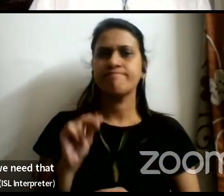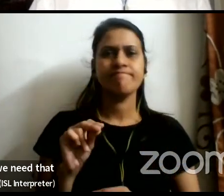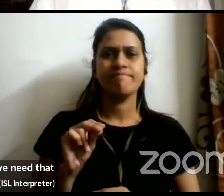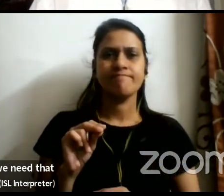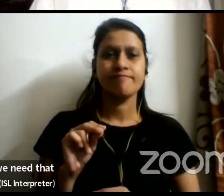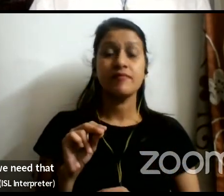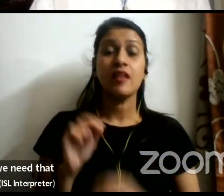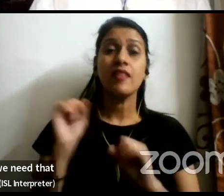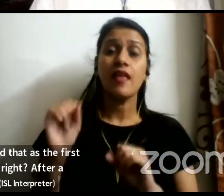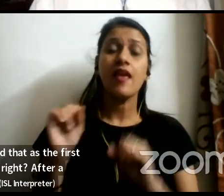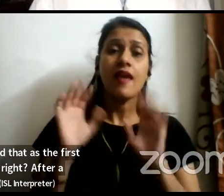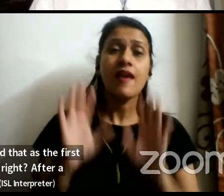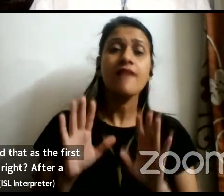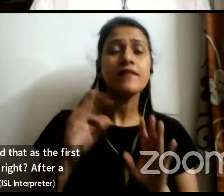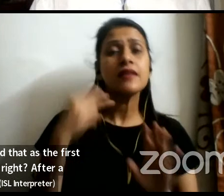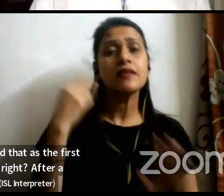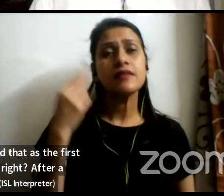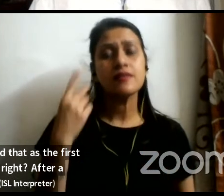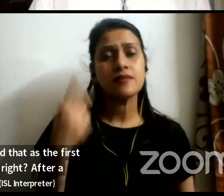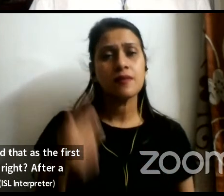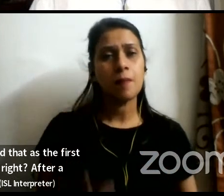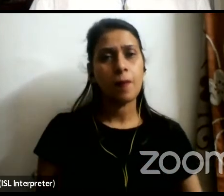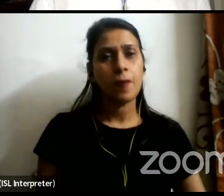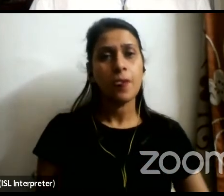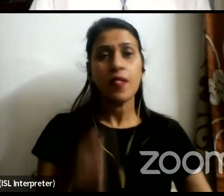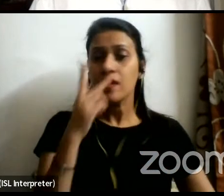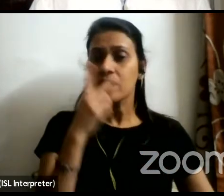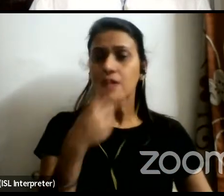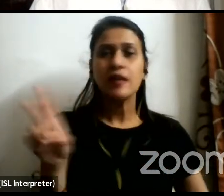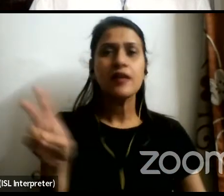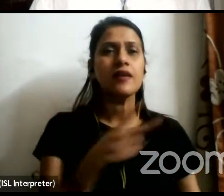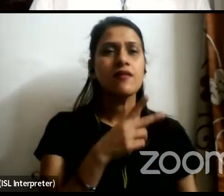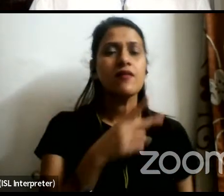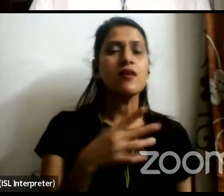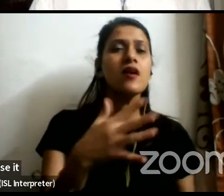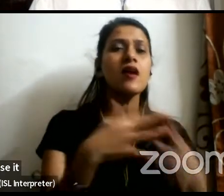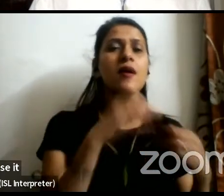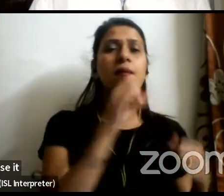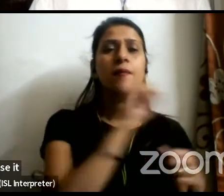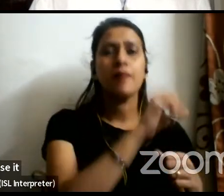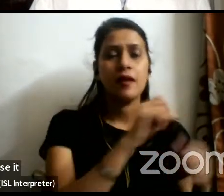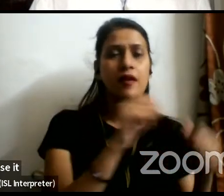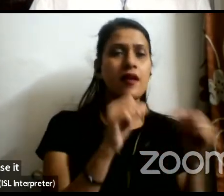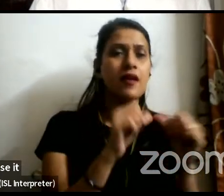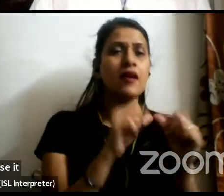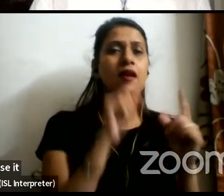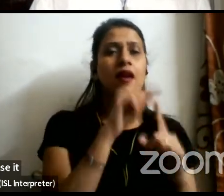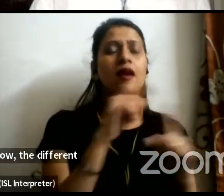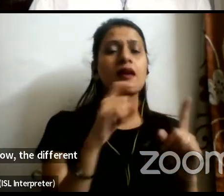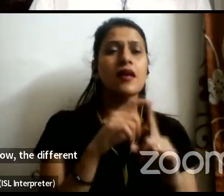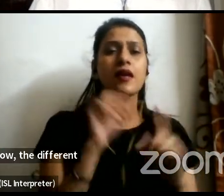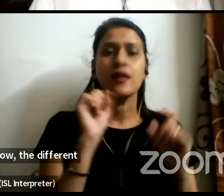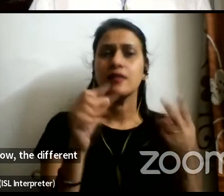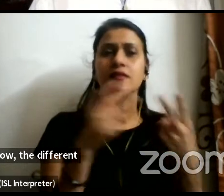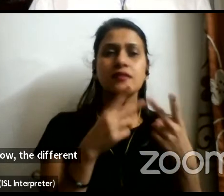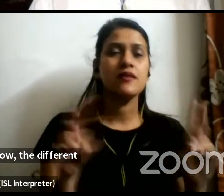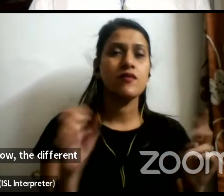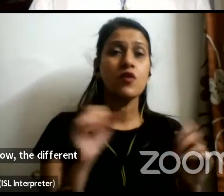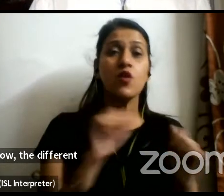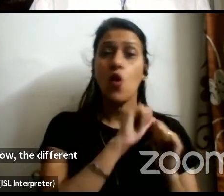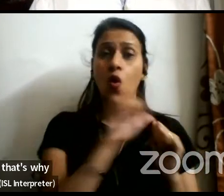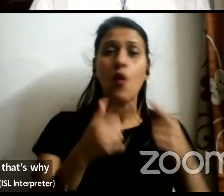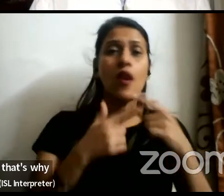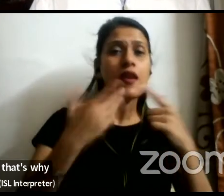have it because it was, the DFID and USAID wanted them to have it. And that's why Bhutan has it. All the trainings